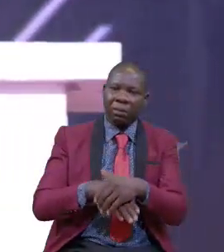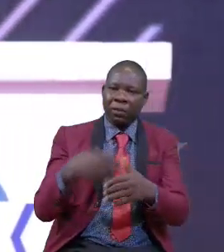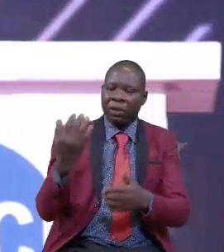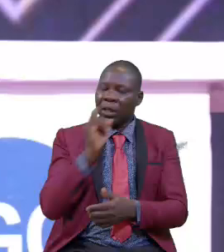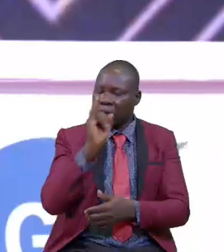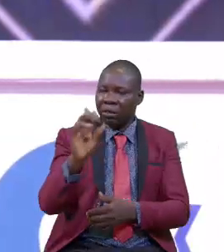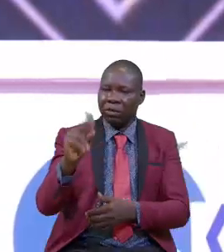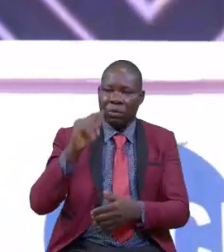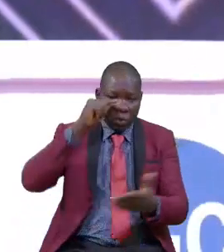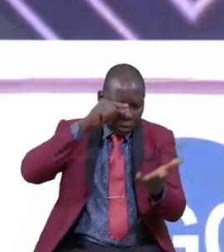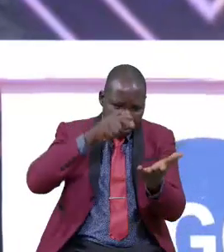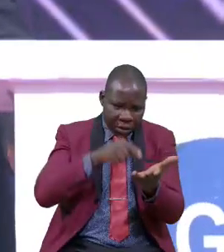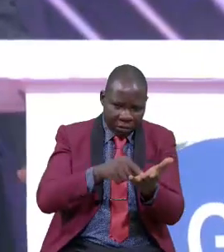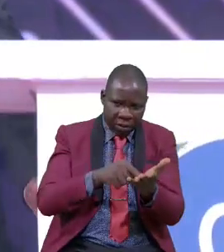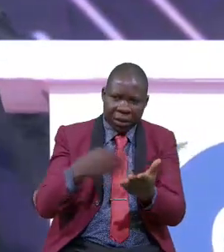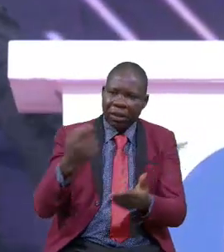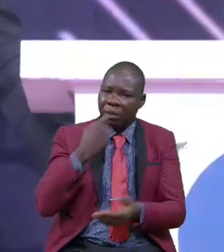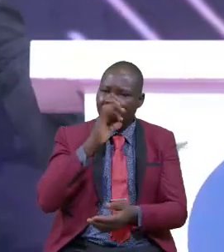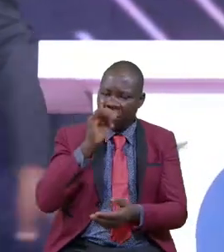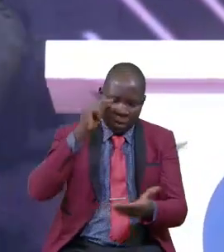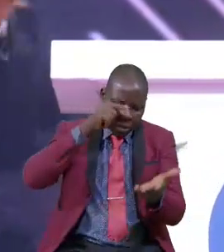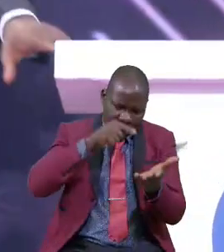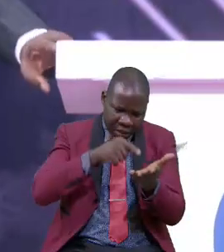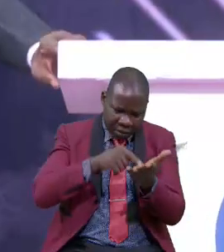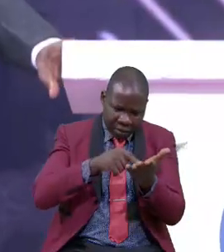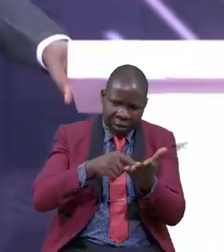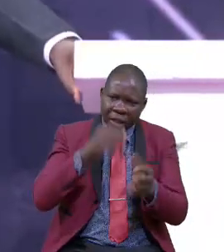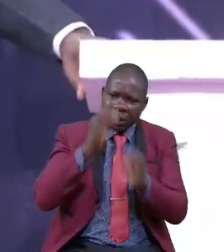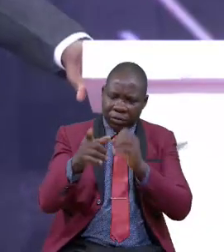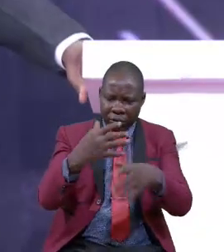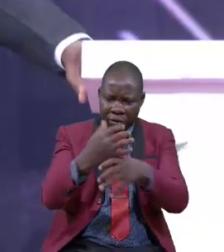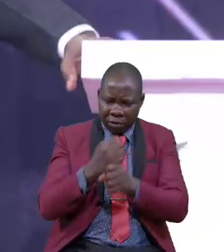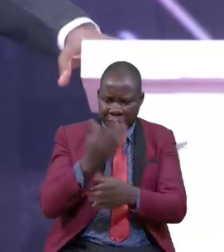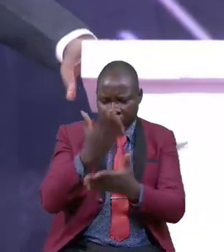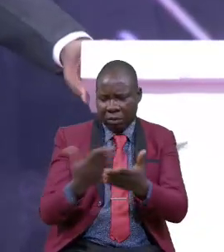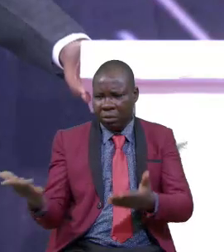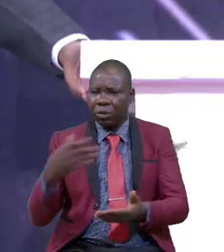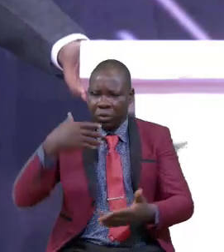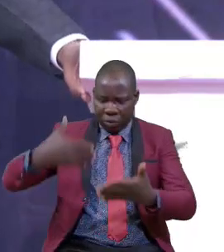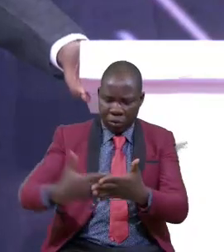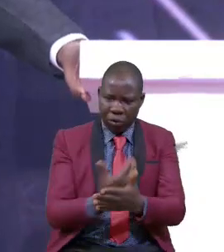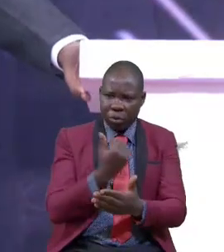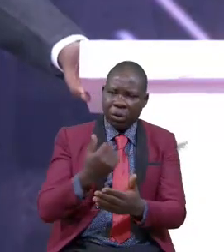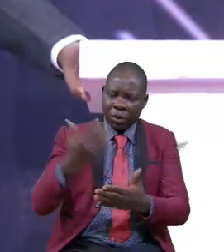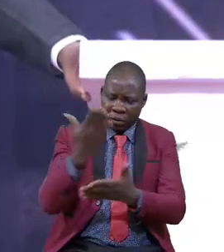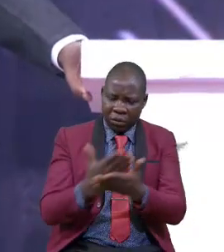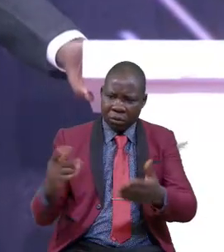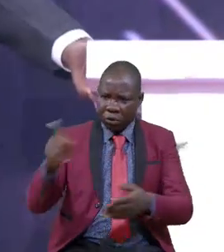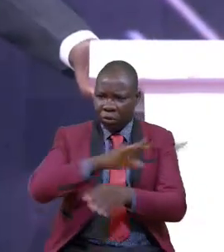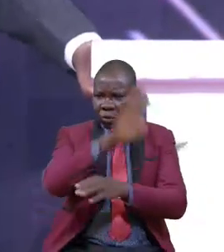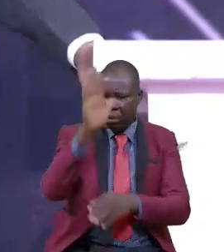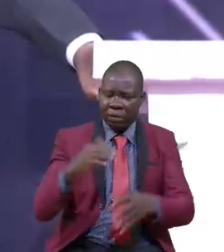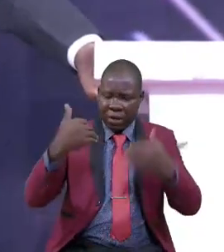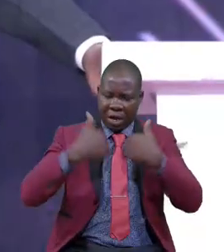be evidence. If you receive something new, if you receive something you never had before,